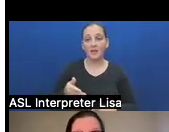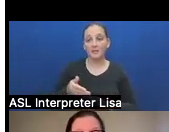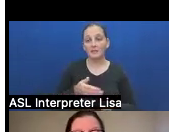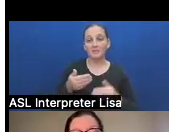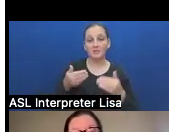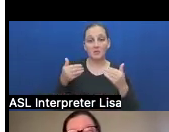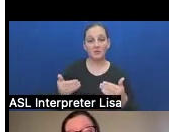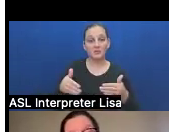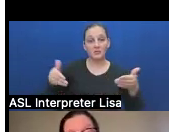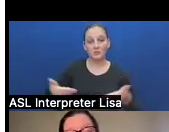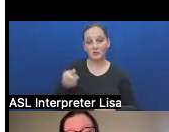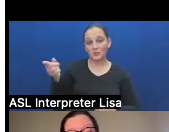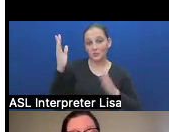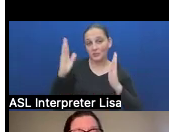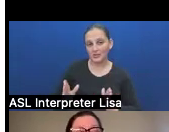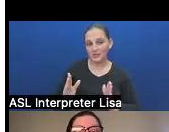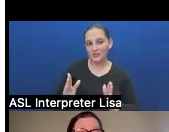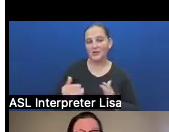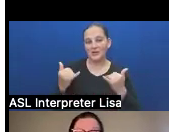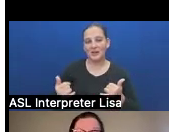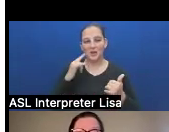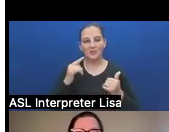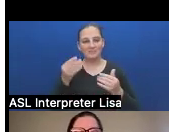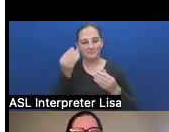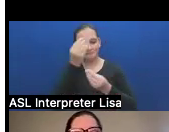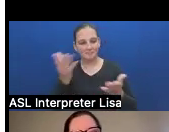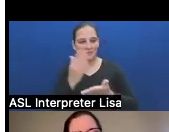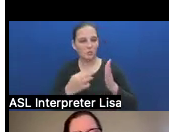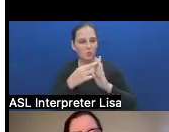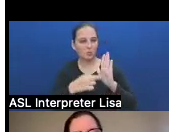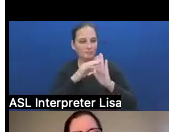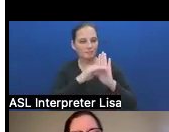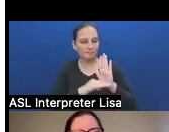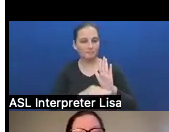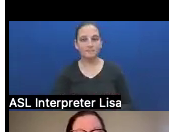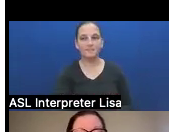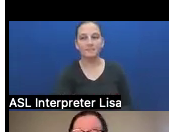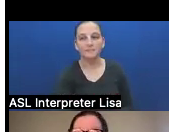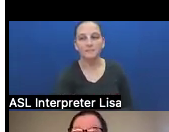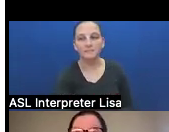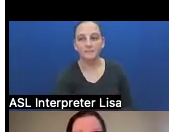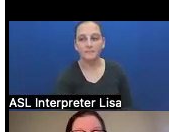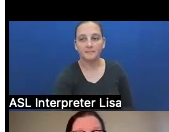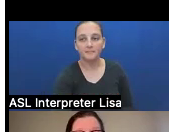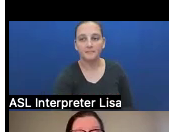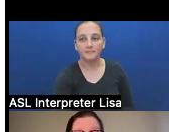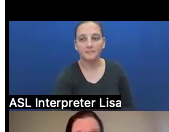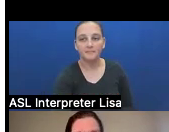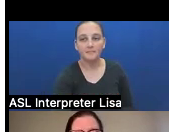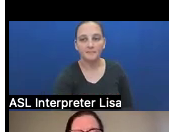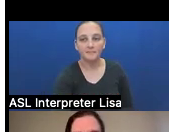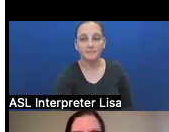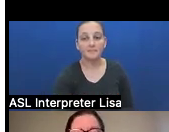our presenter, we will take a moment to share some housekeeping details with you. This session includes a